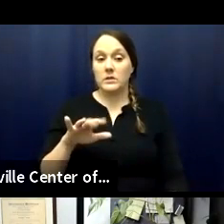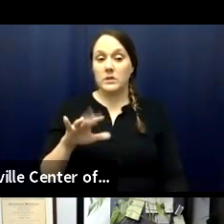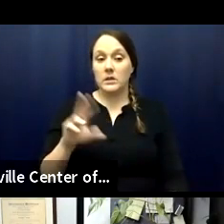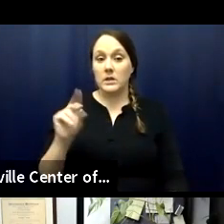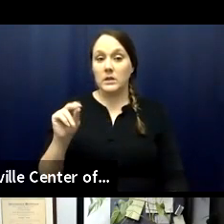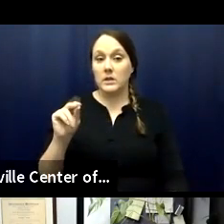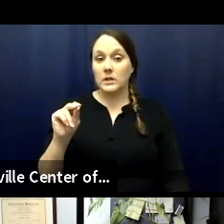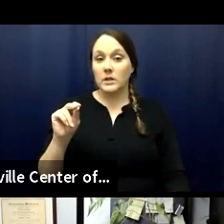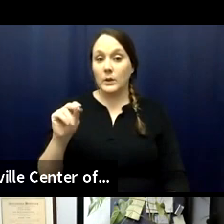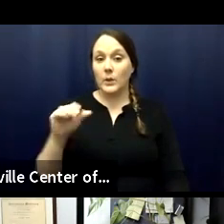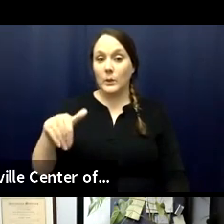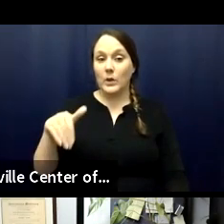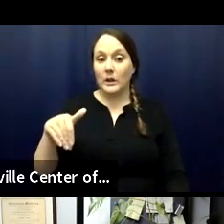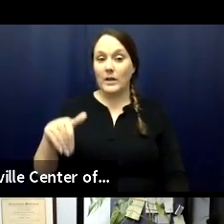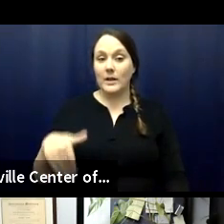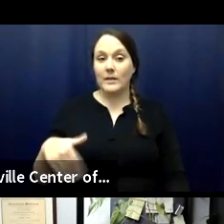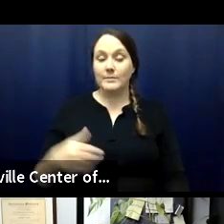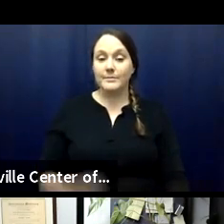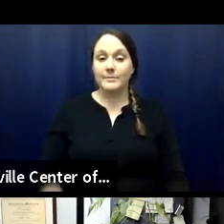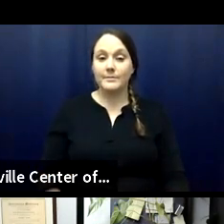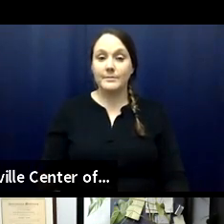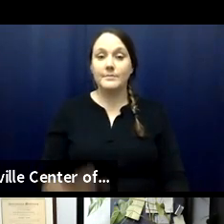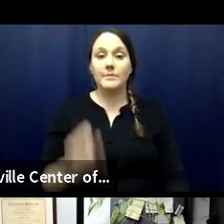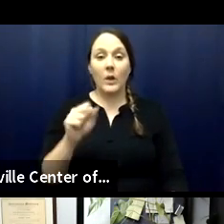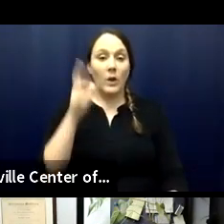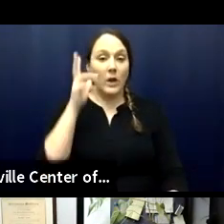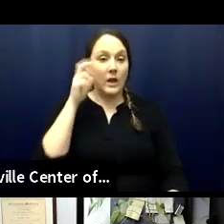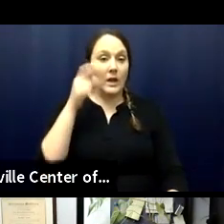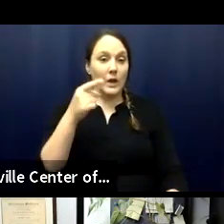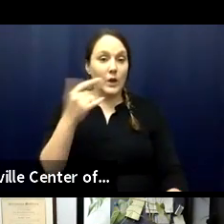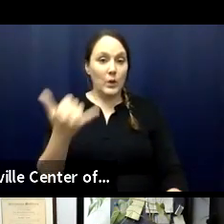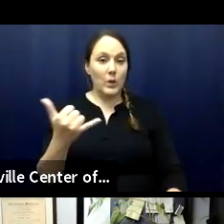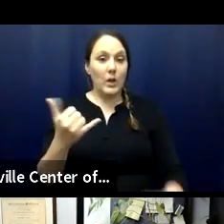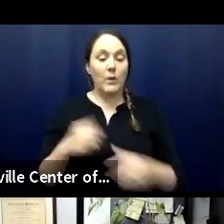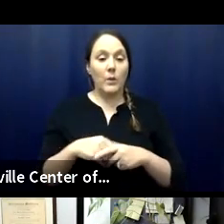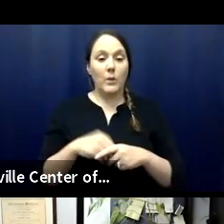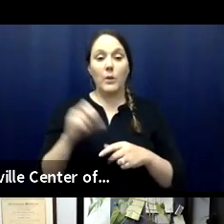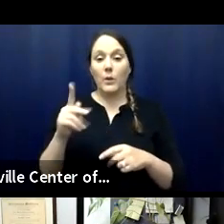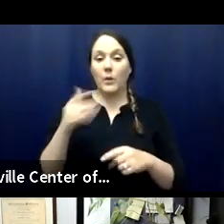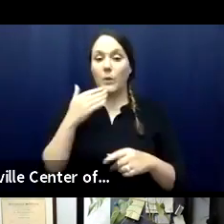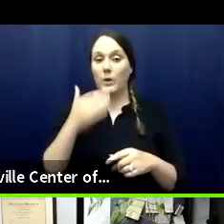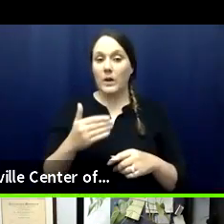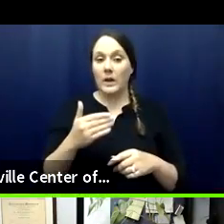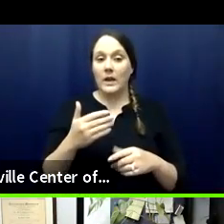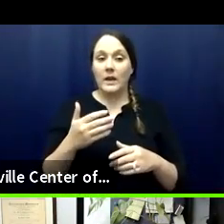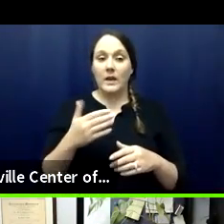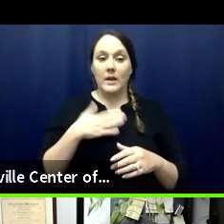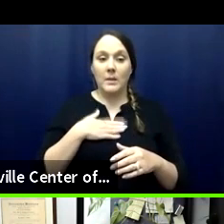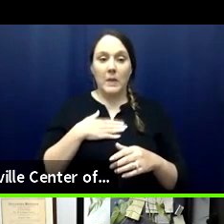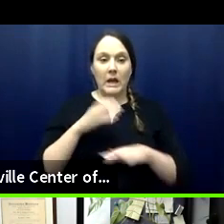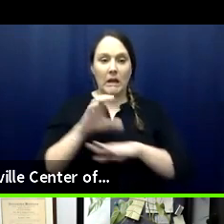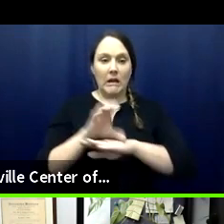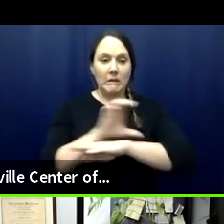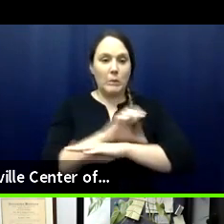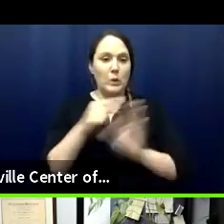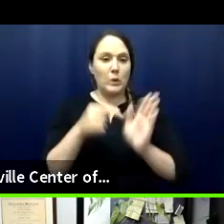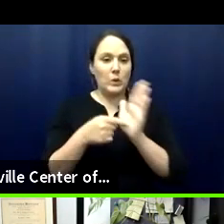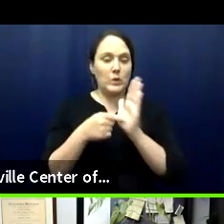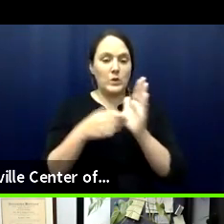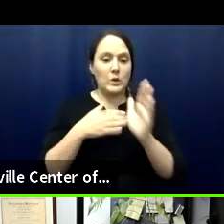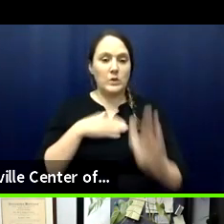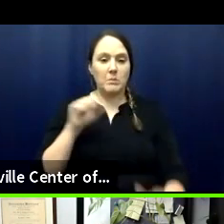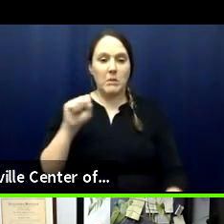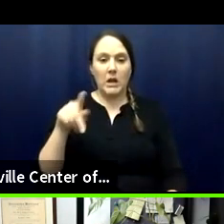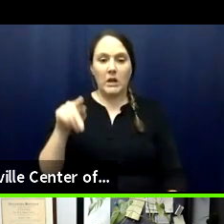no, not yet. We can hear you at this point. Okay, well, good. My computer's showing that my speaker's